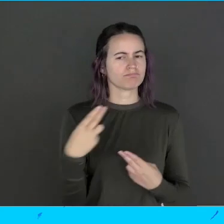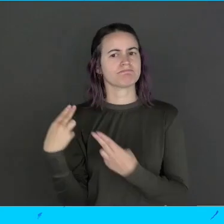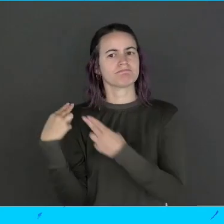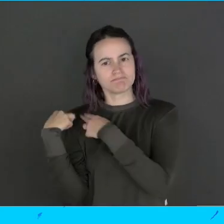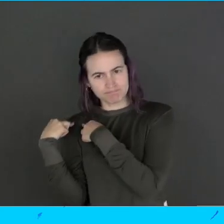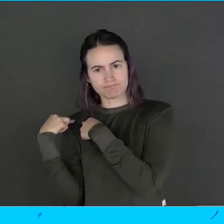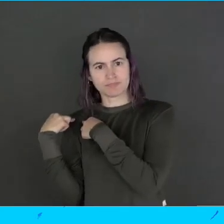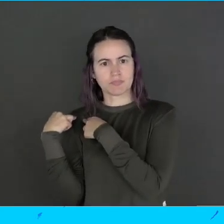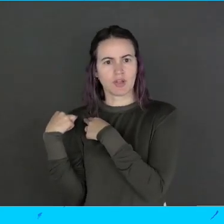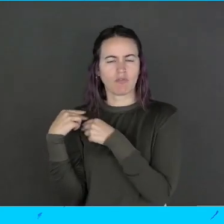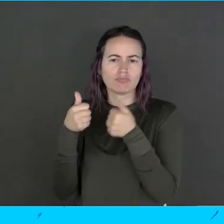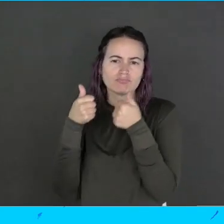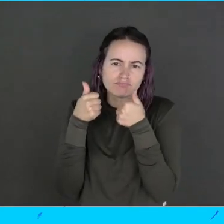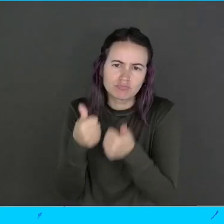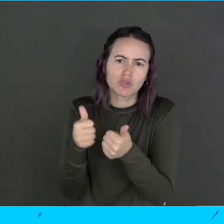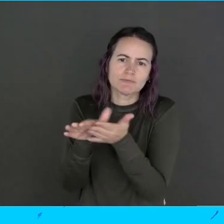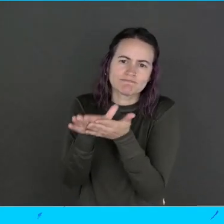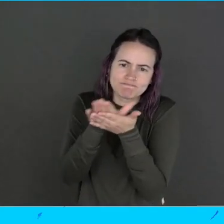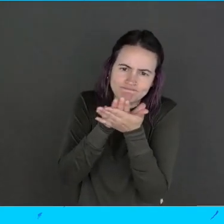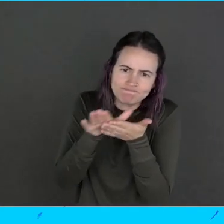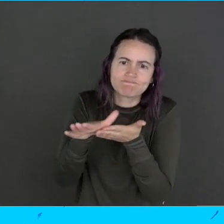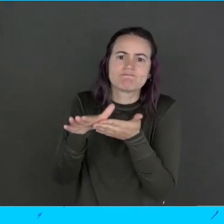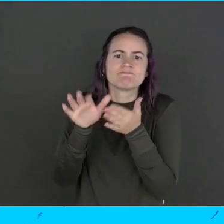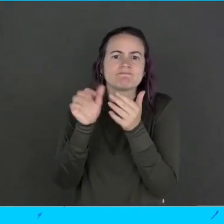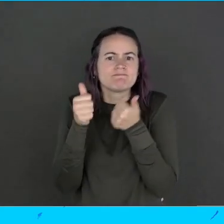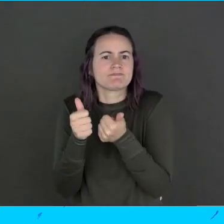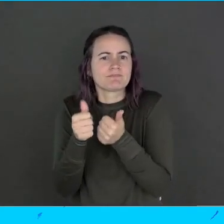water and sanitation.